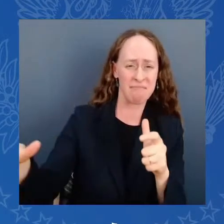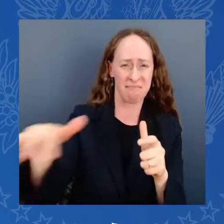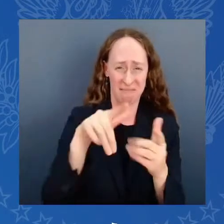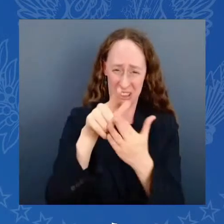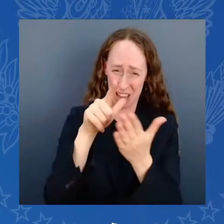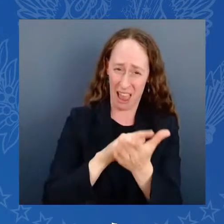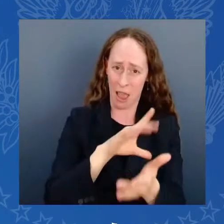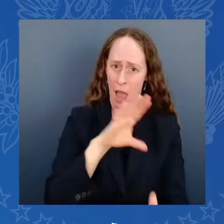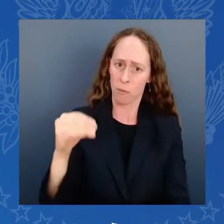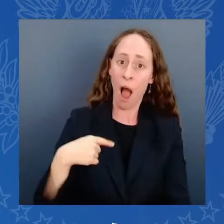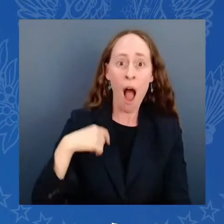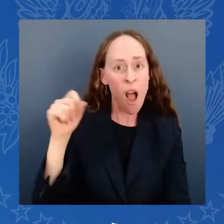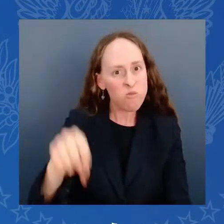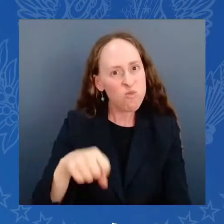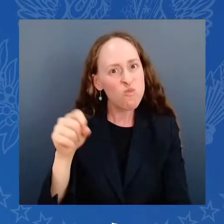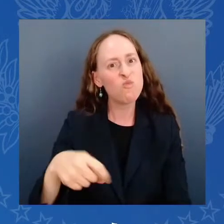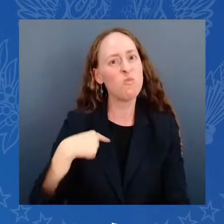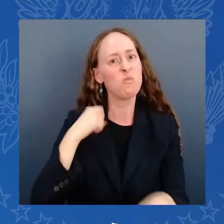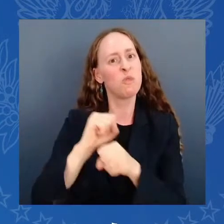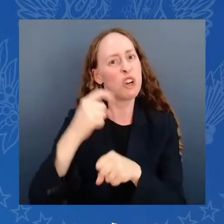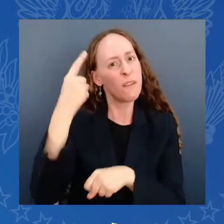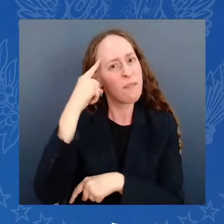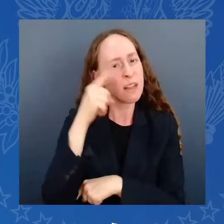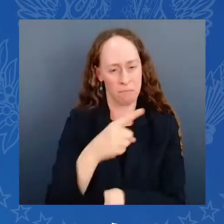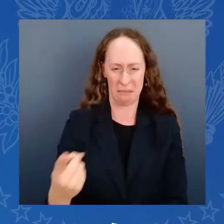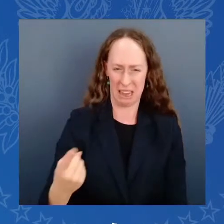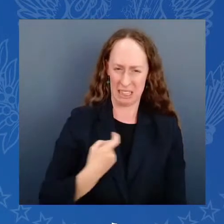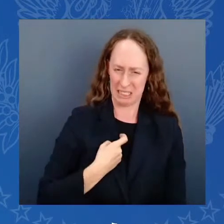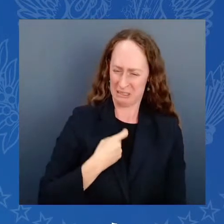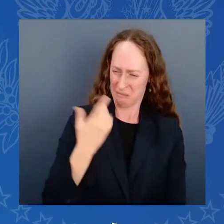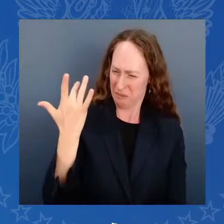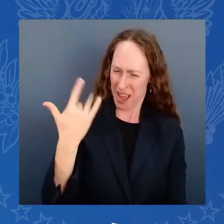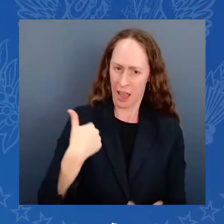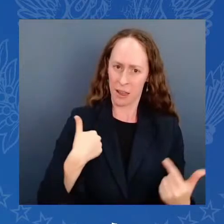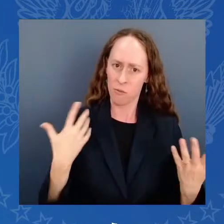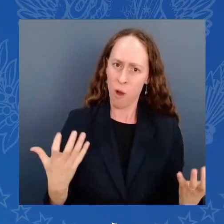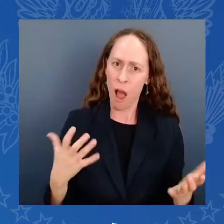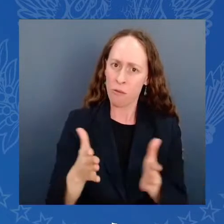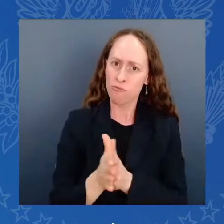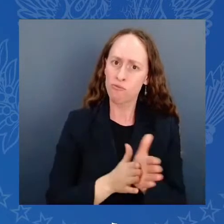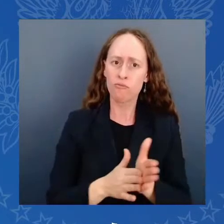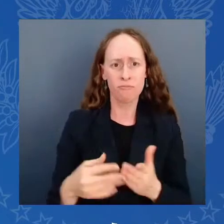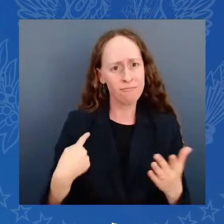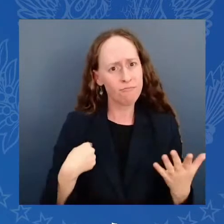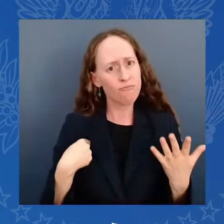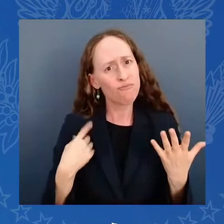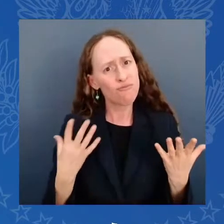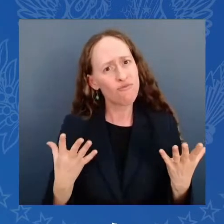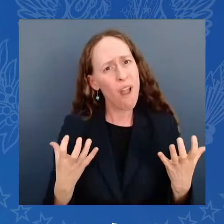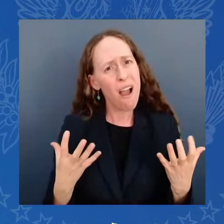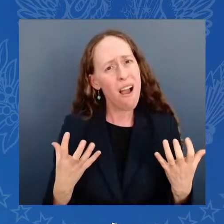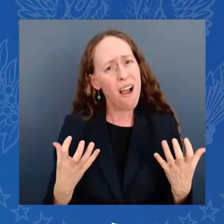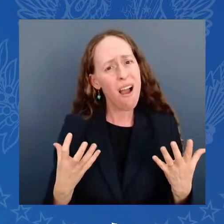Not a joke. But I said, "Let me do it." I became a public defender.